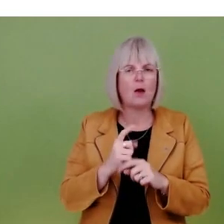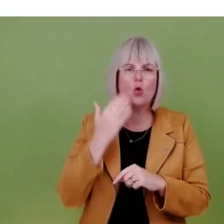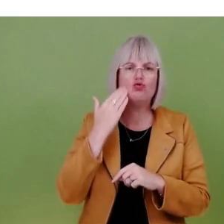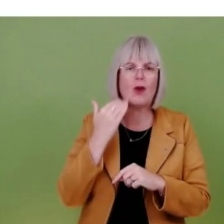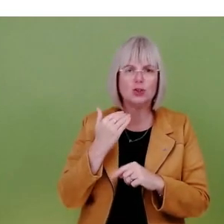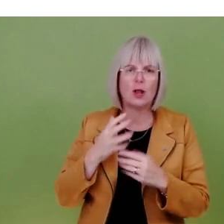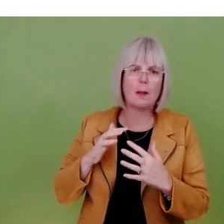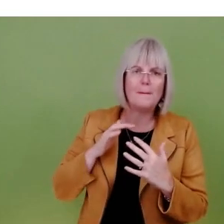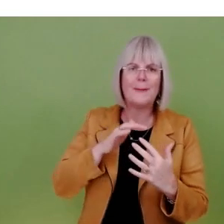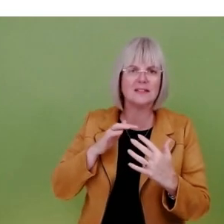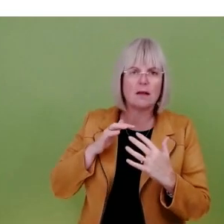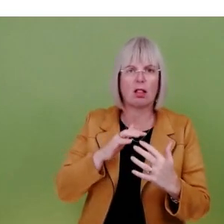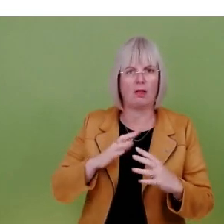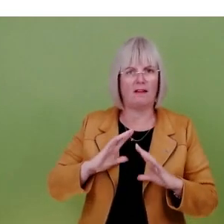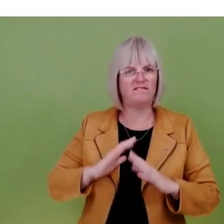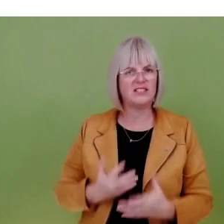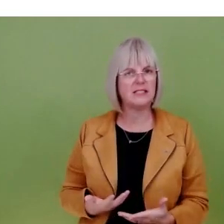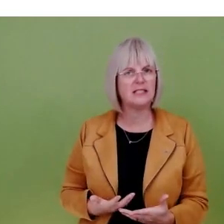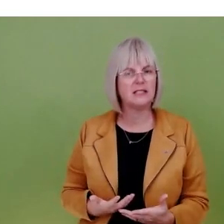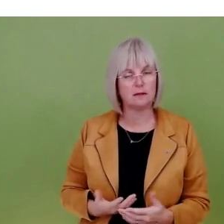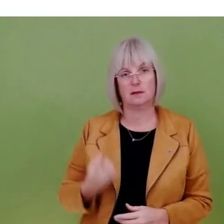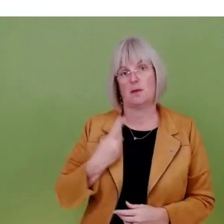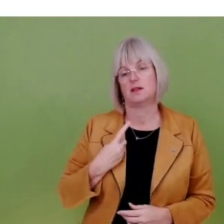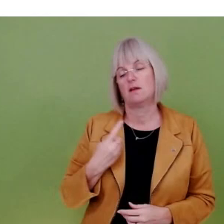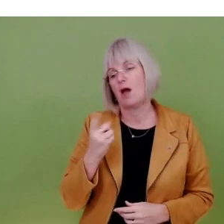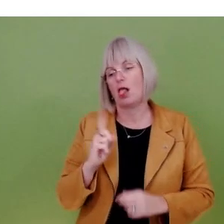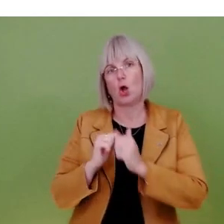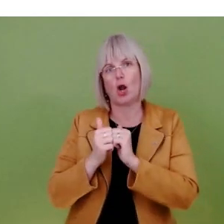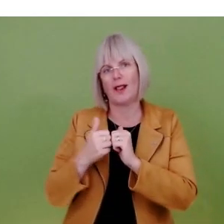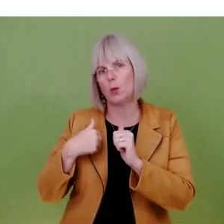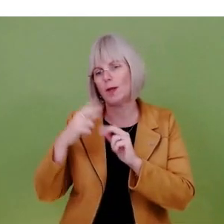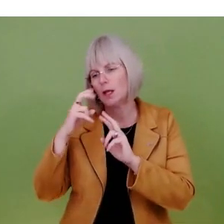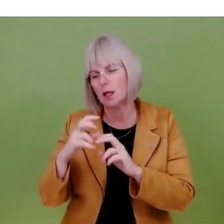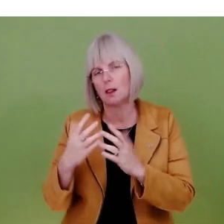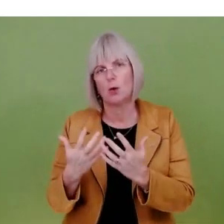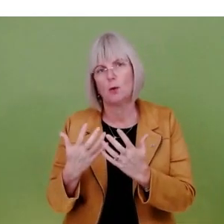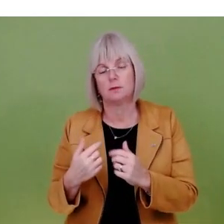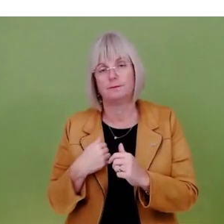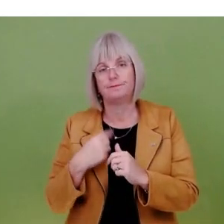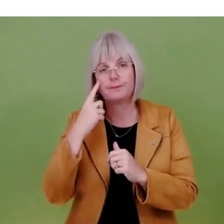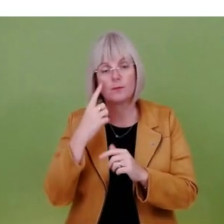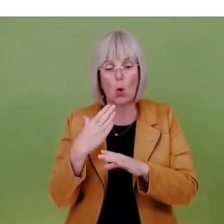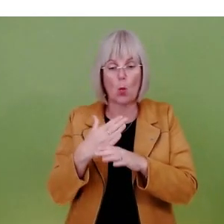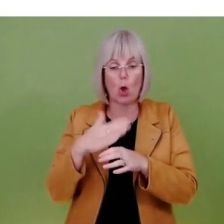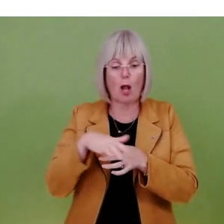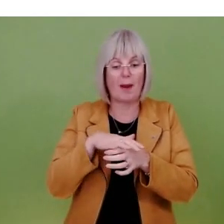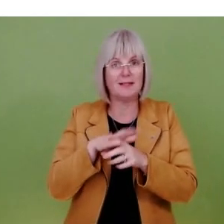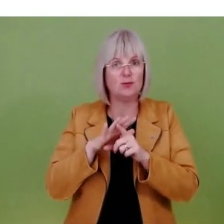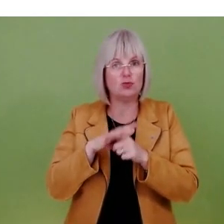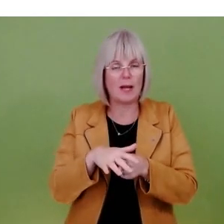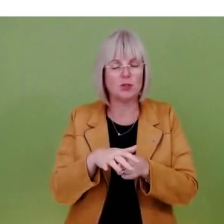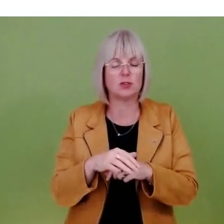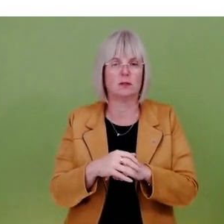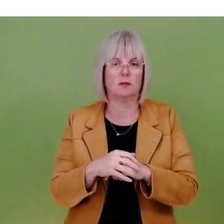moment. Myself and some other colleagues. And when we think about workplace discrimination and accumulative race-related